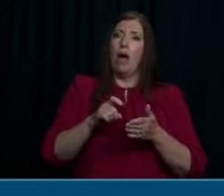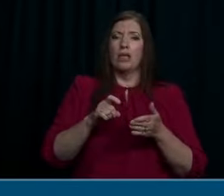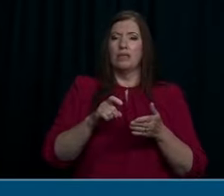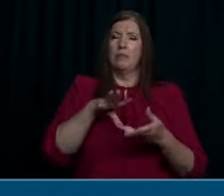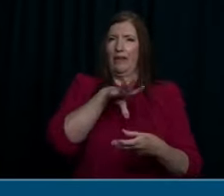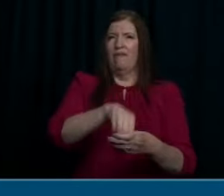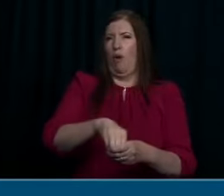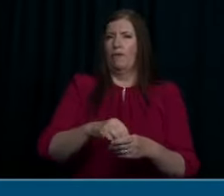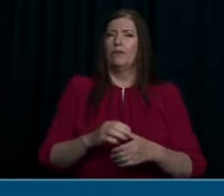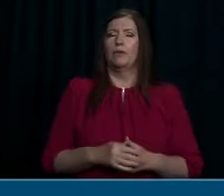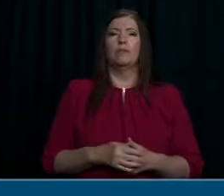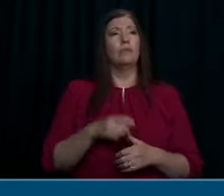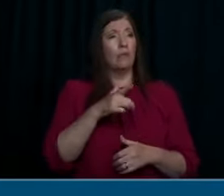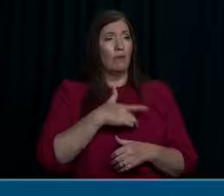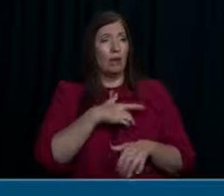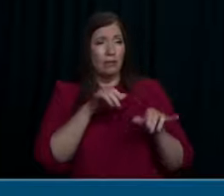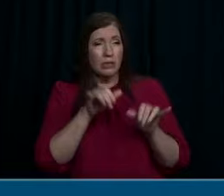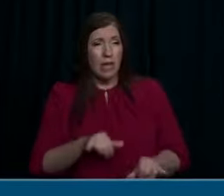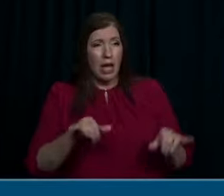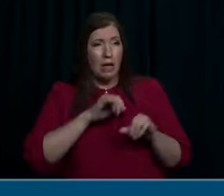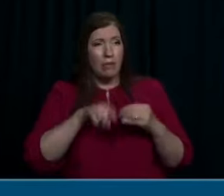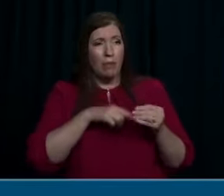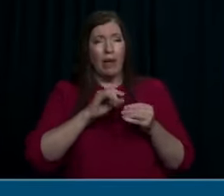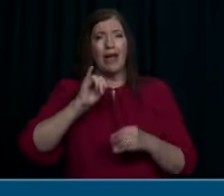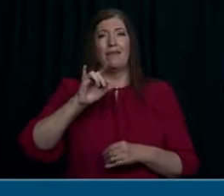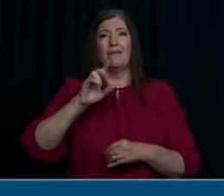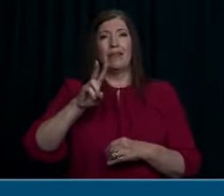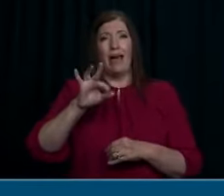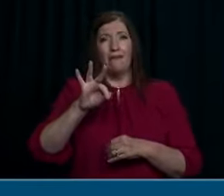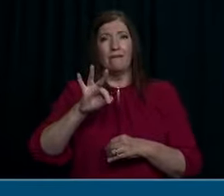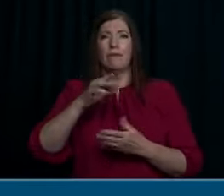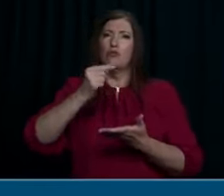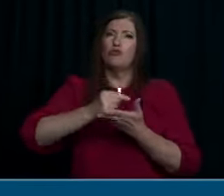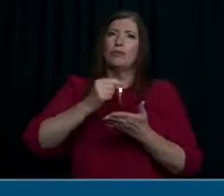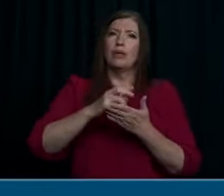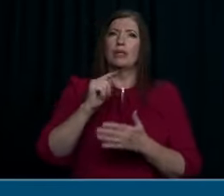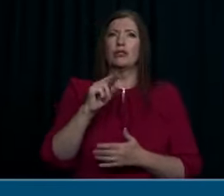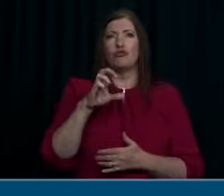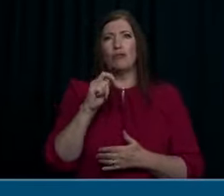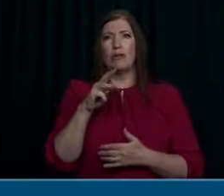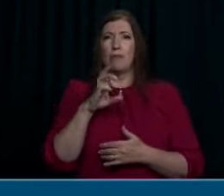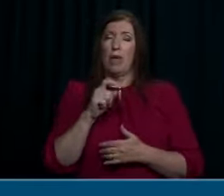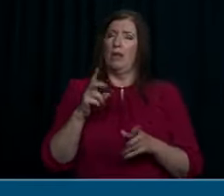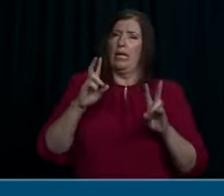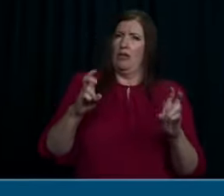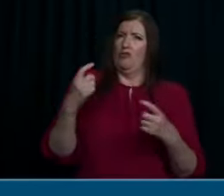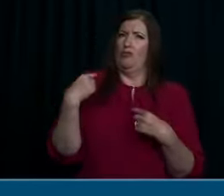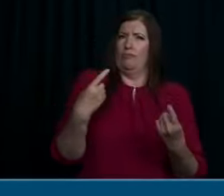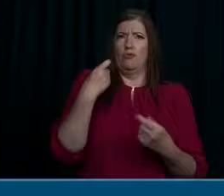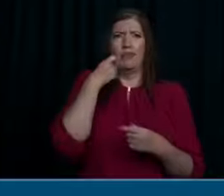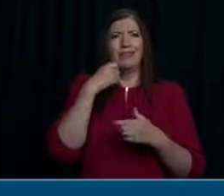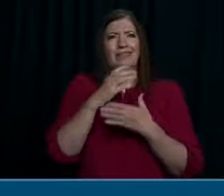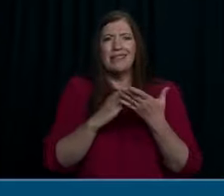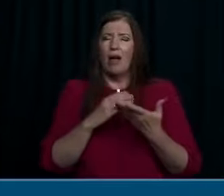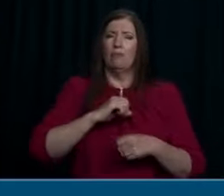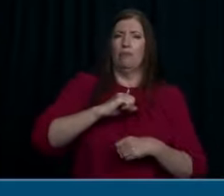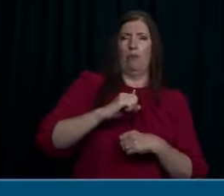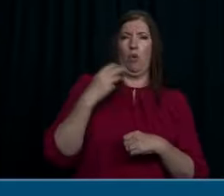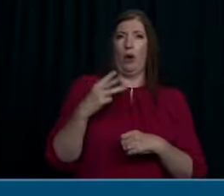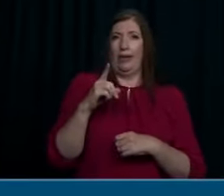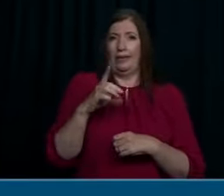point. Do you feel the same way about the IVF treatments? That's been an issue lately, and there's been some push in Washington to